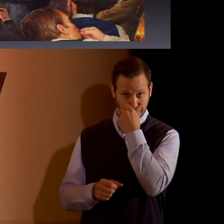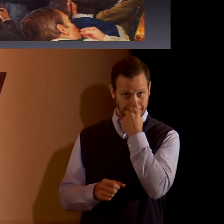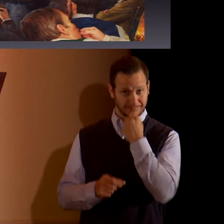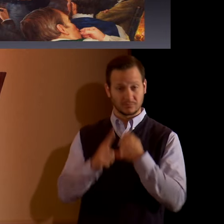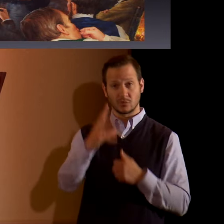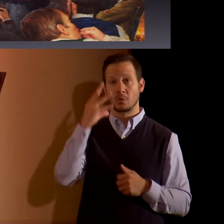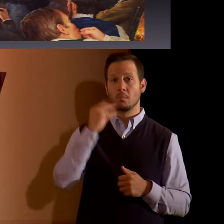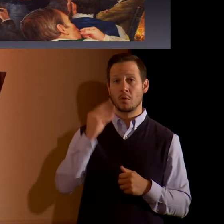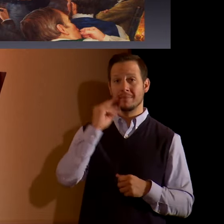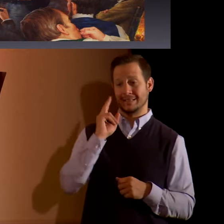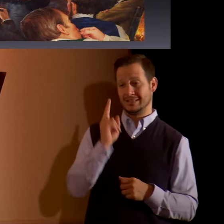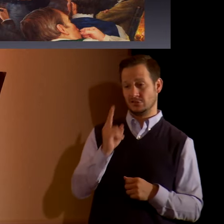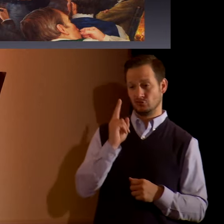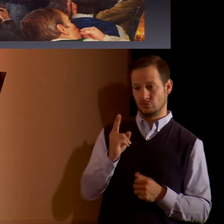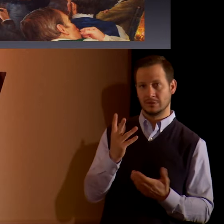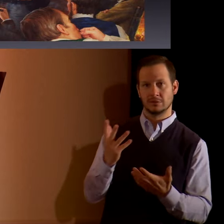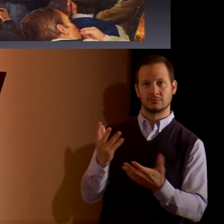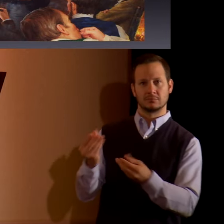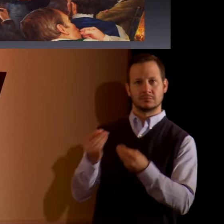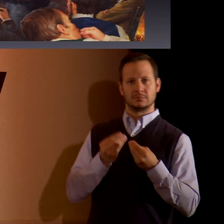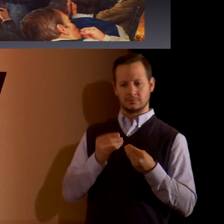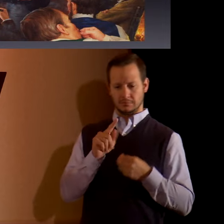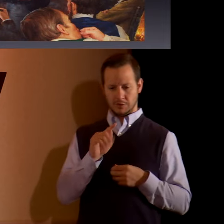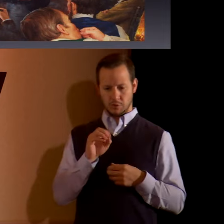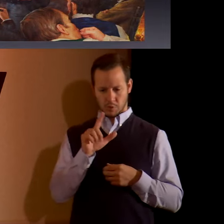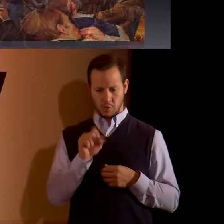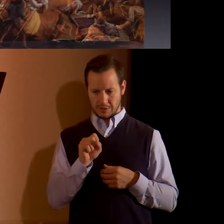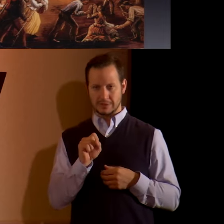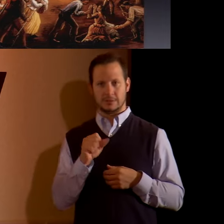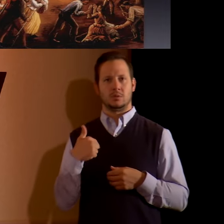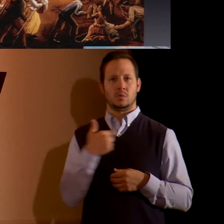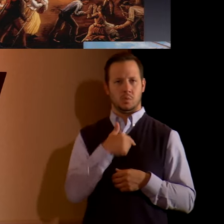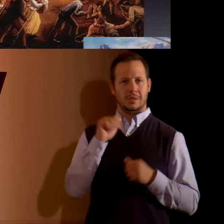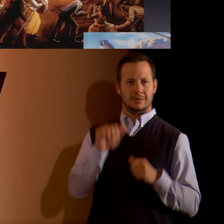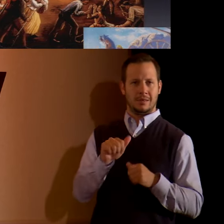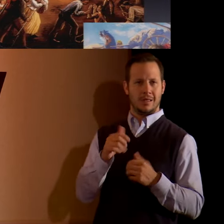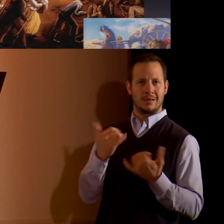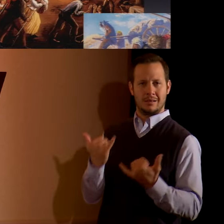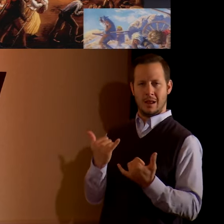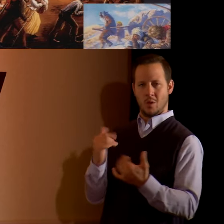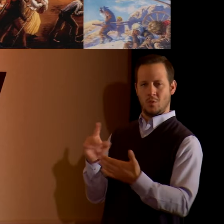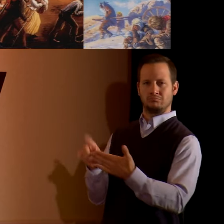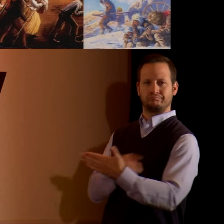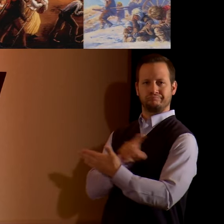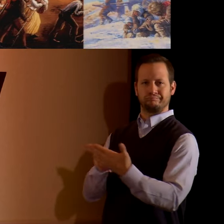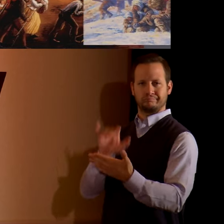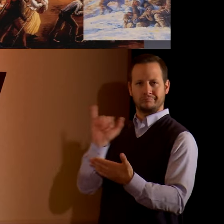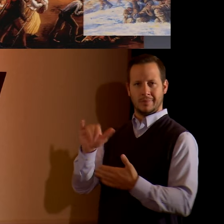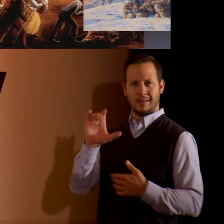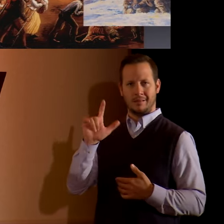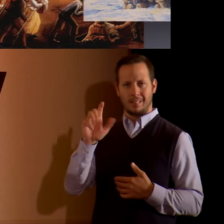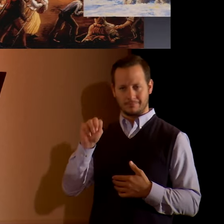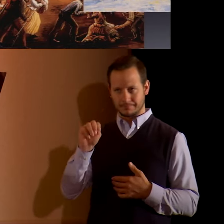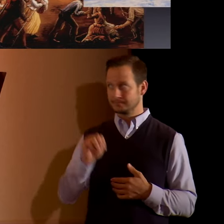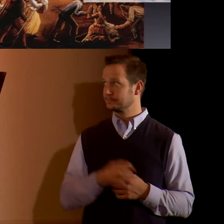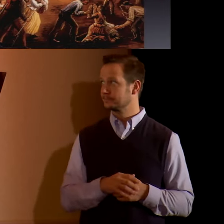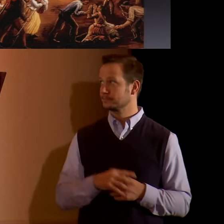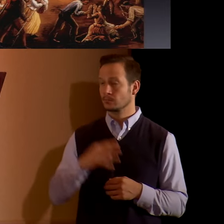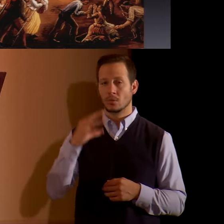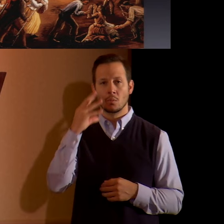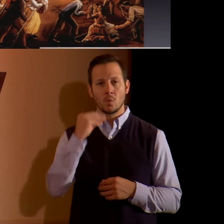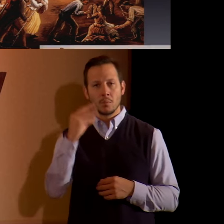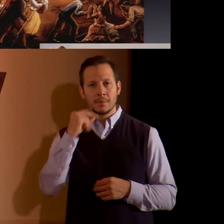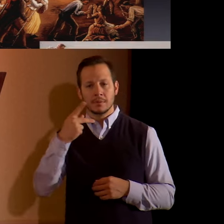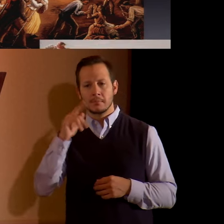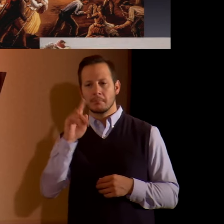Mormon history gives us the tools to refute that claim. Mormon pioneers braved mob violence